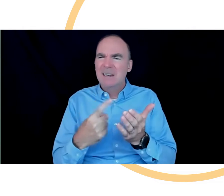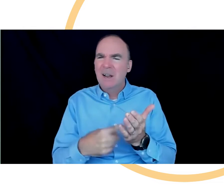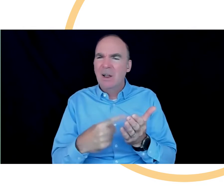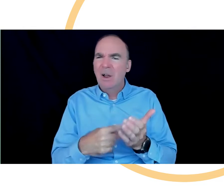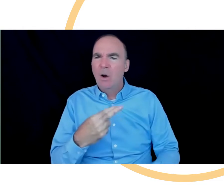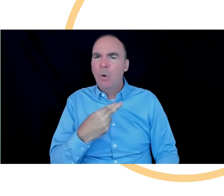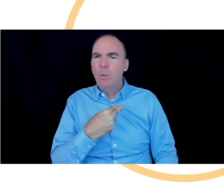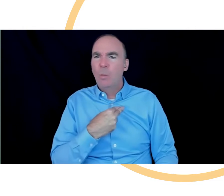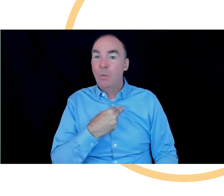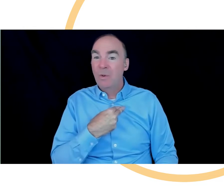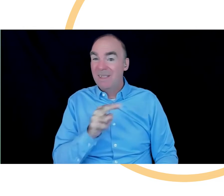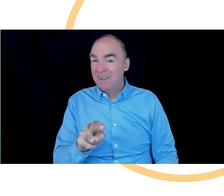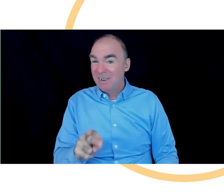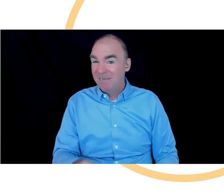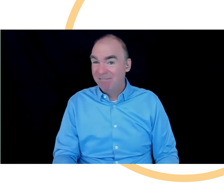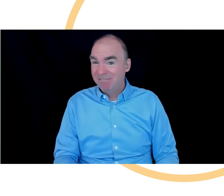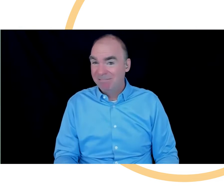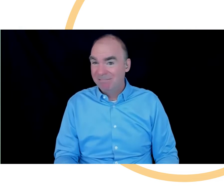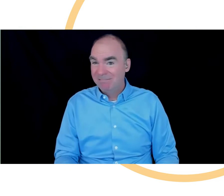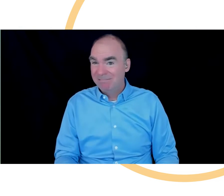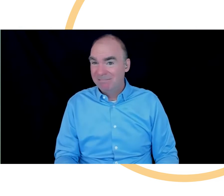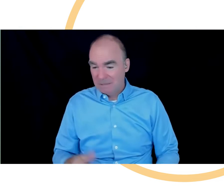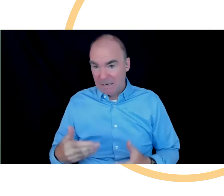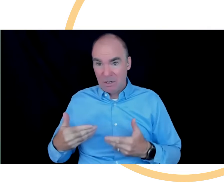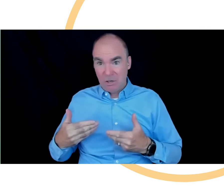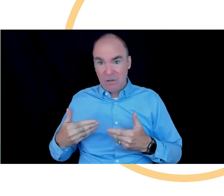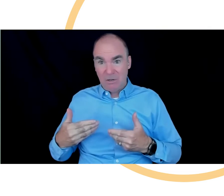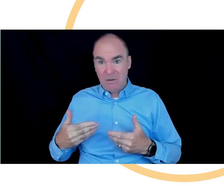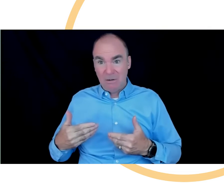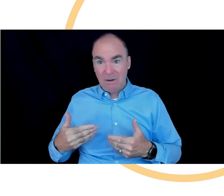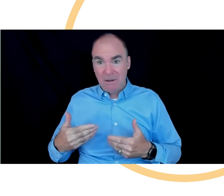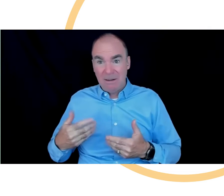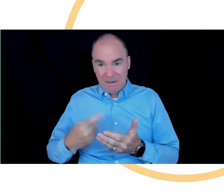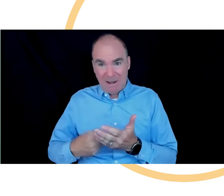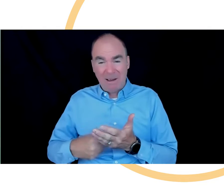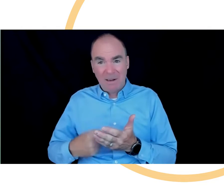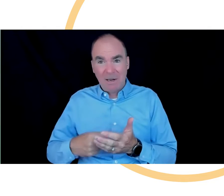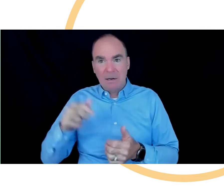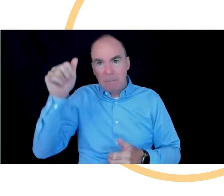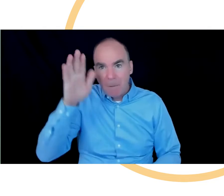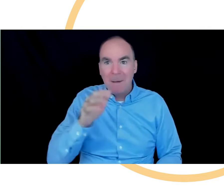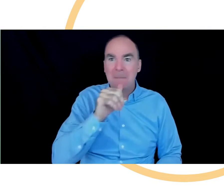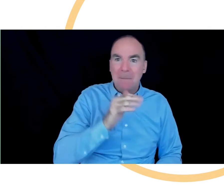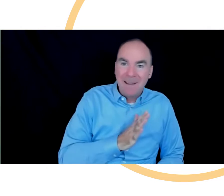gender equality? Is there a panelist who would like to illustrate on this?